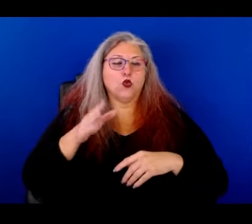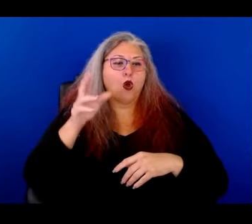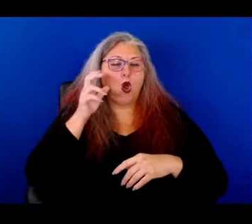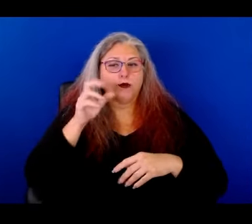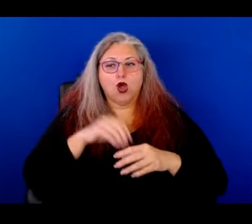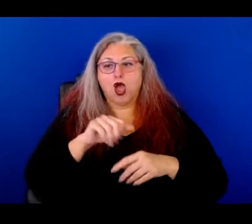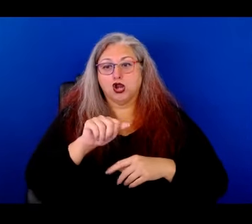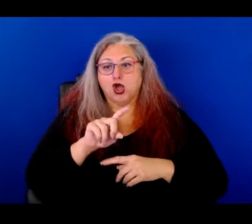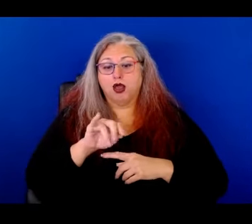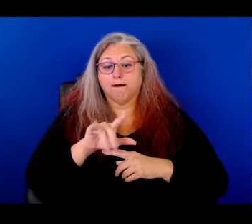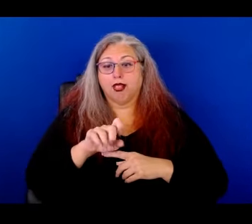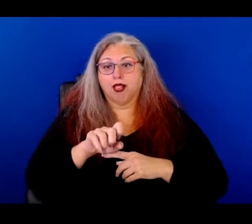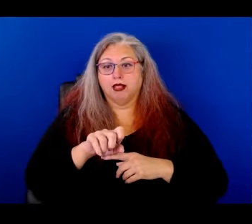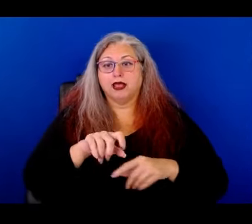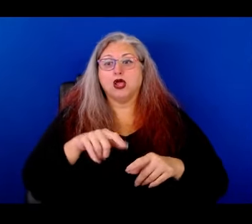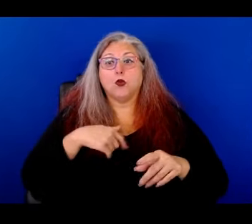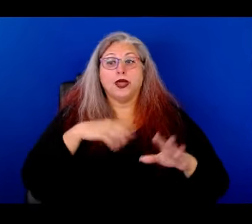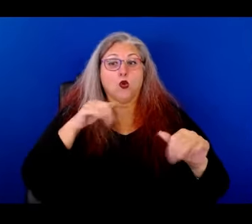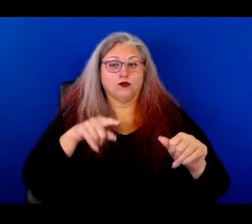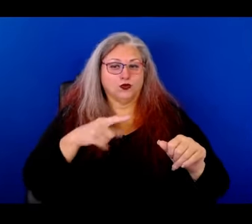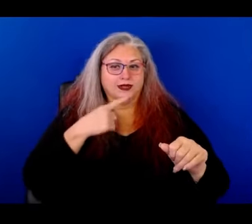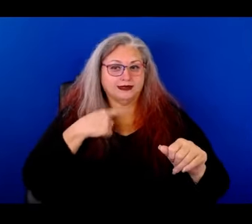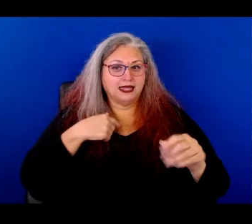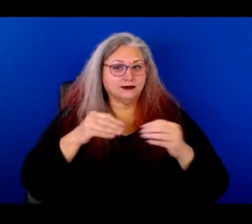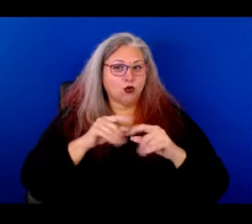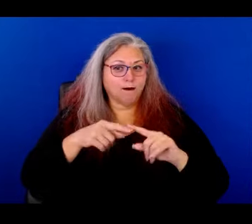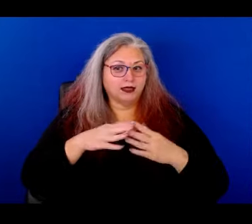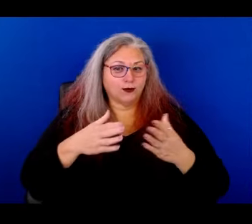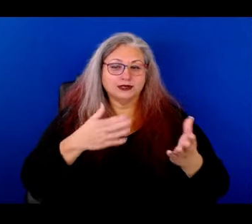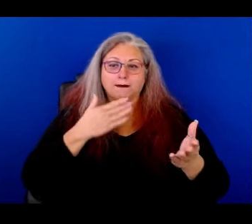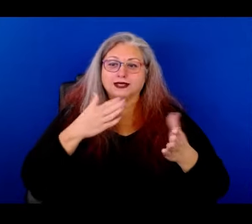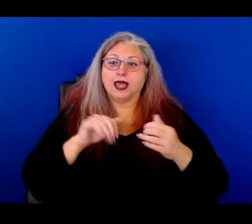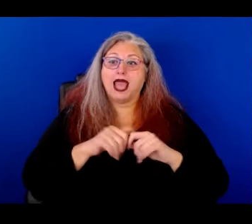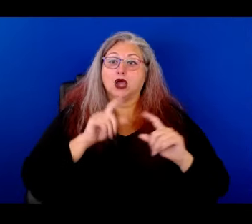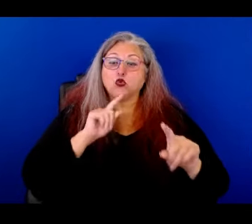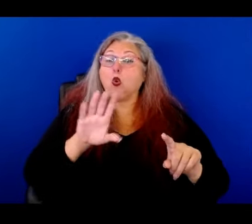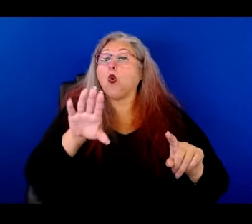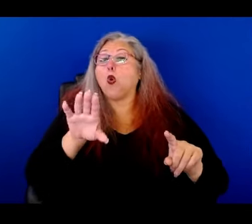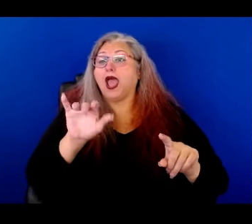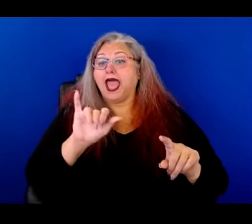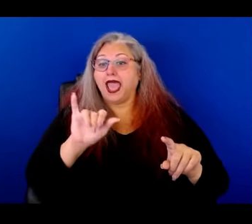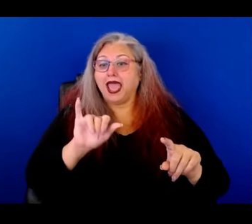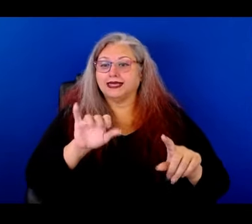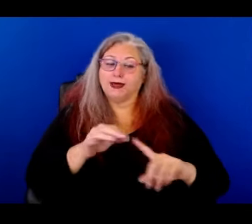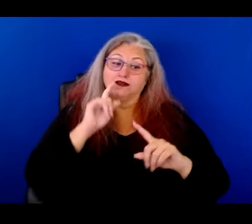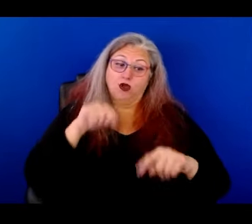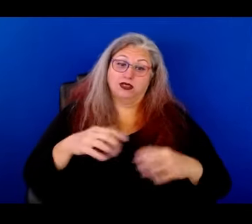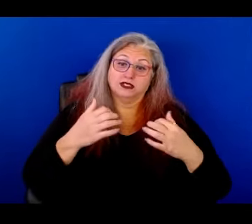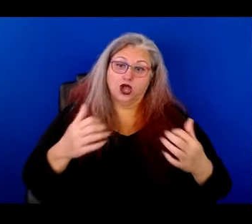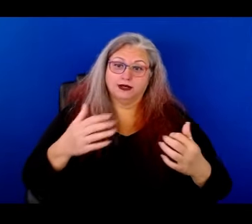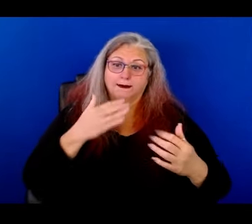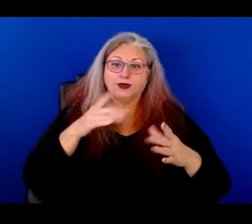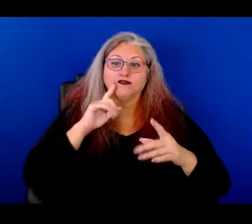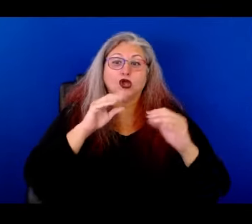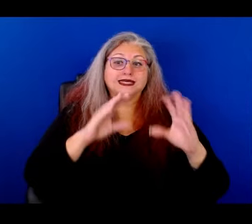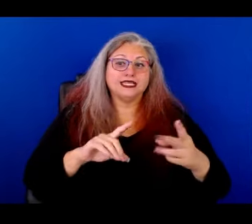on Audible. And we hope you can tell us about the book, the best way to order, and especially for our audience, the best